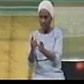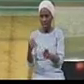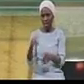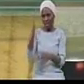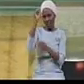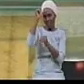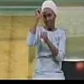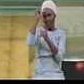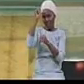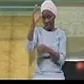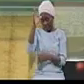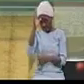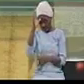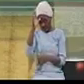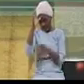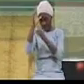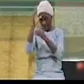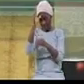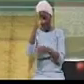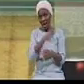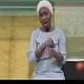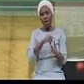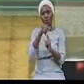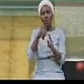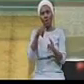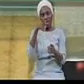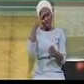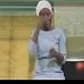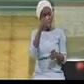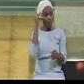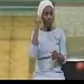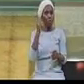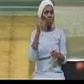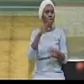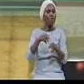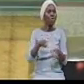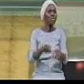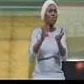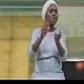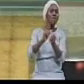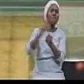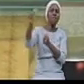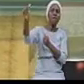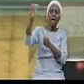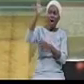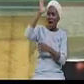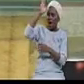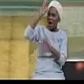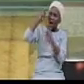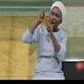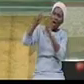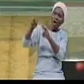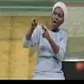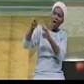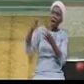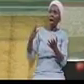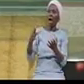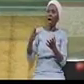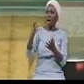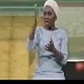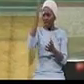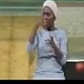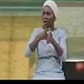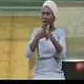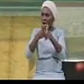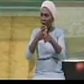And when he was yet a great way off, his father saw him and had compassion and ran